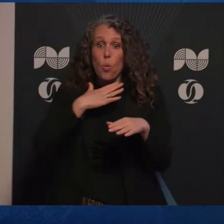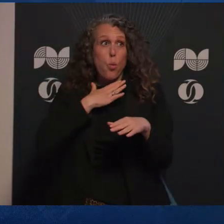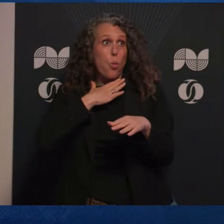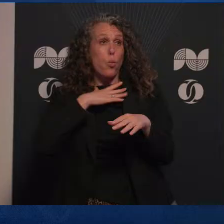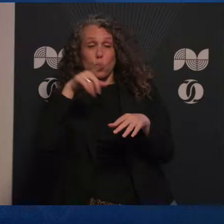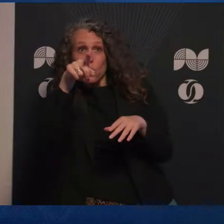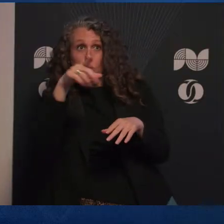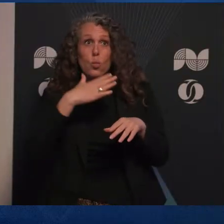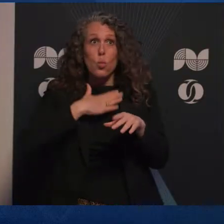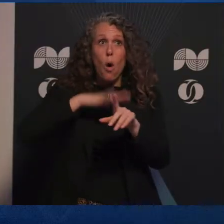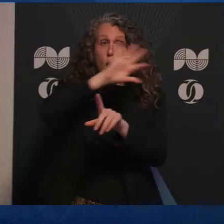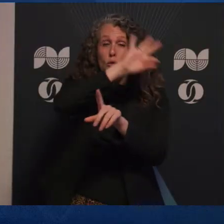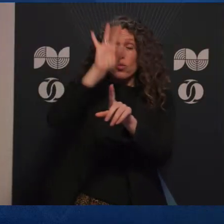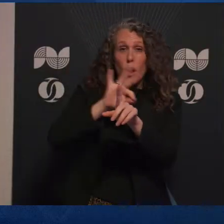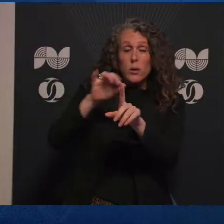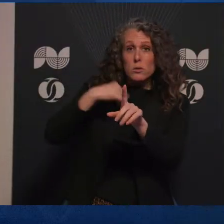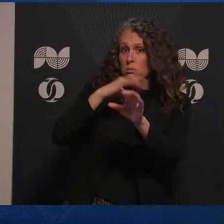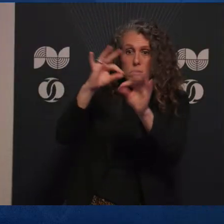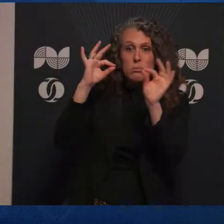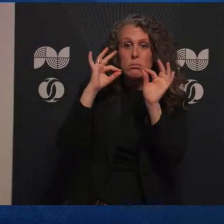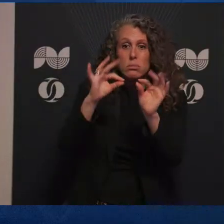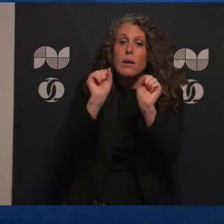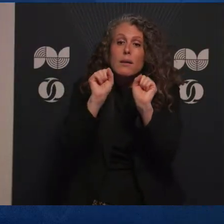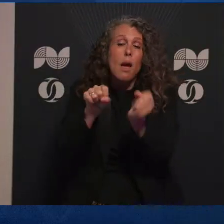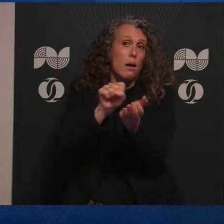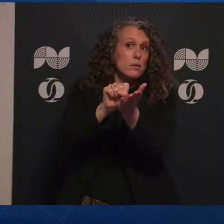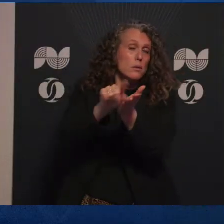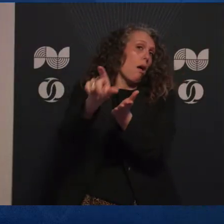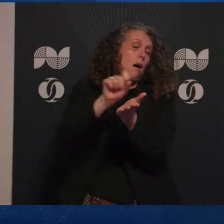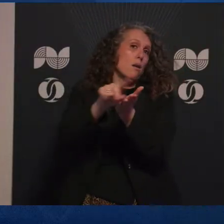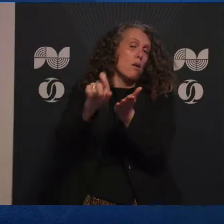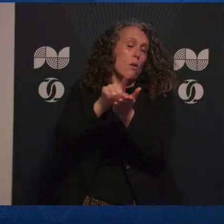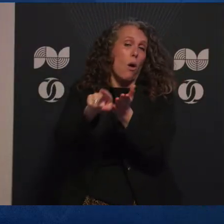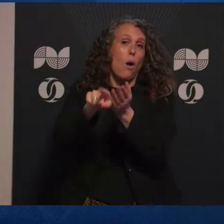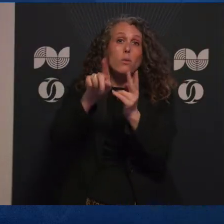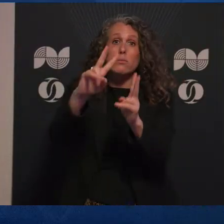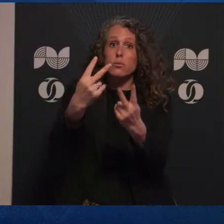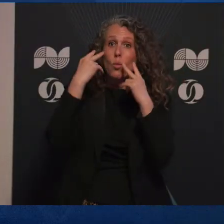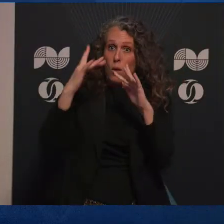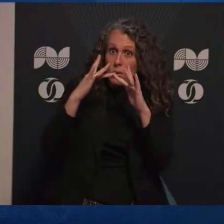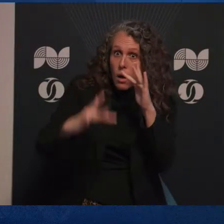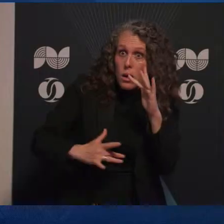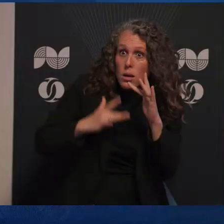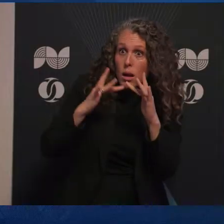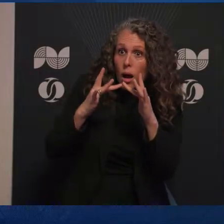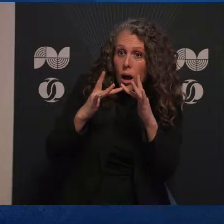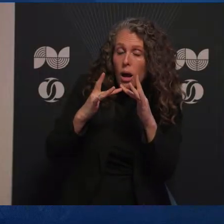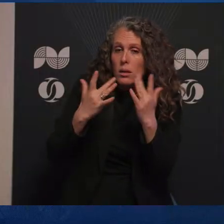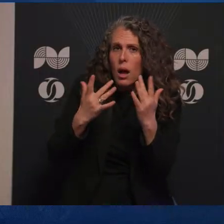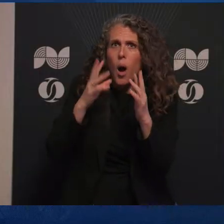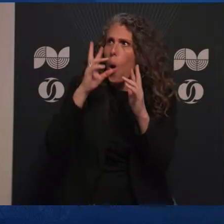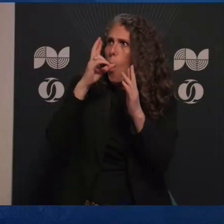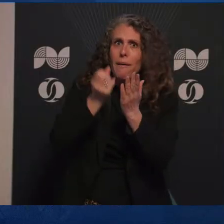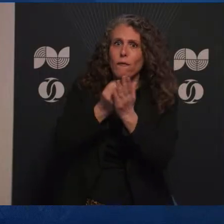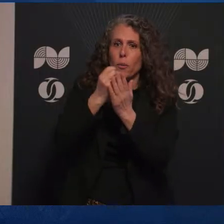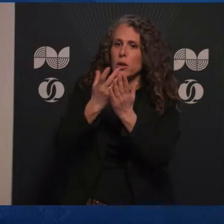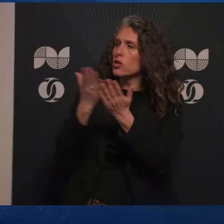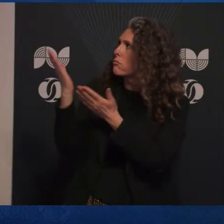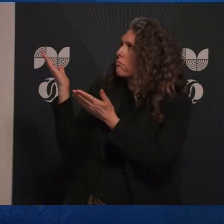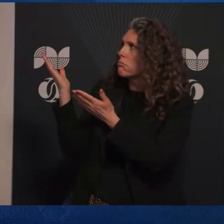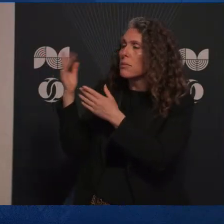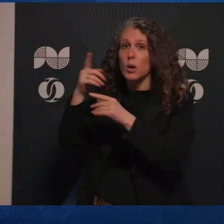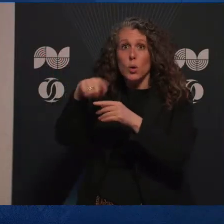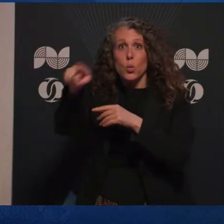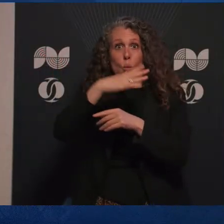audience towards the end, and you can do so on Slido as well if you're watching online. So hopefully the details are about to appear on the screen for those who want to